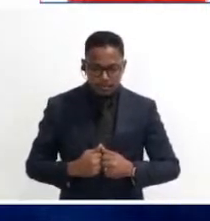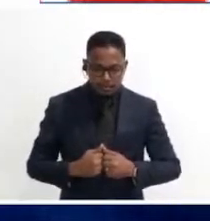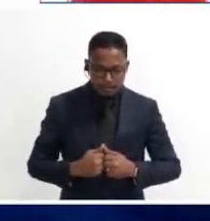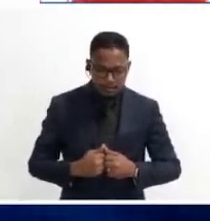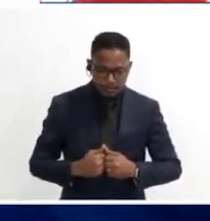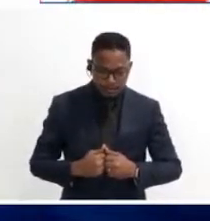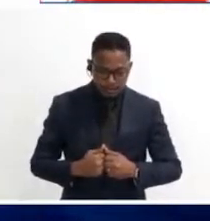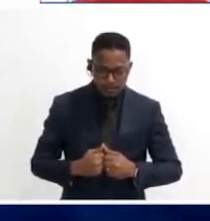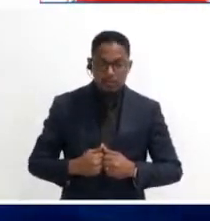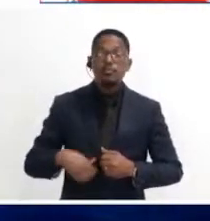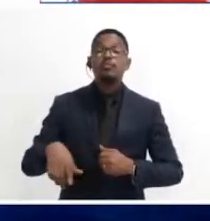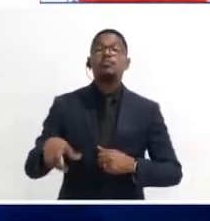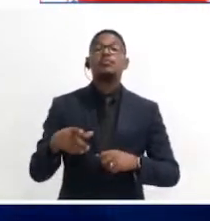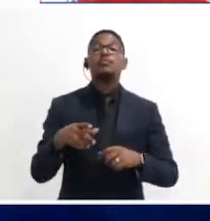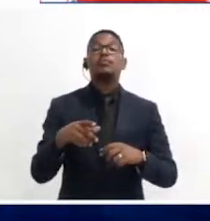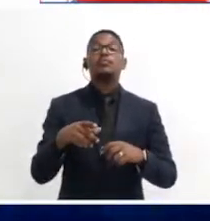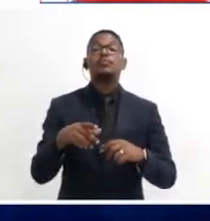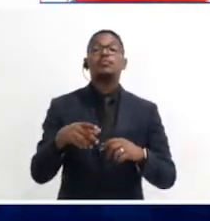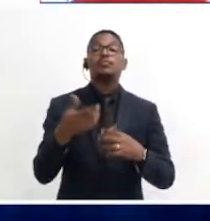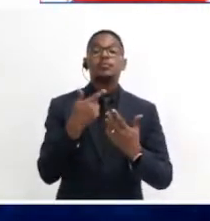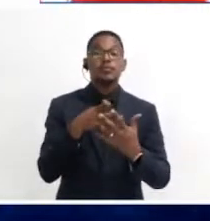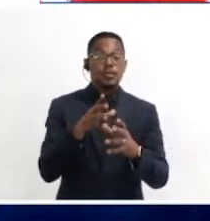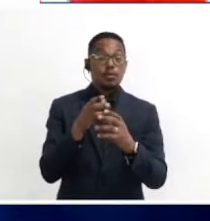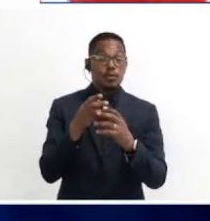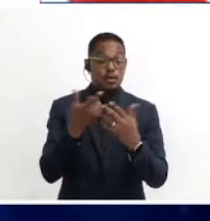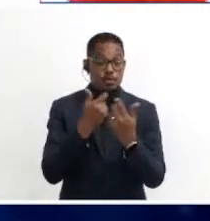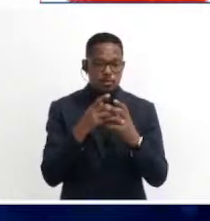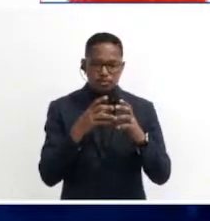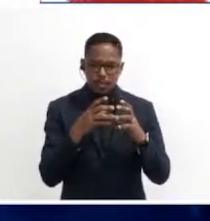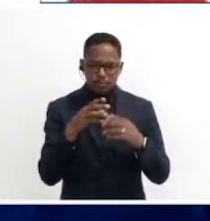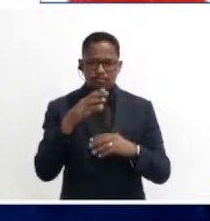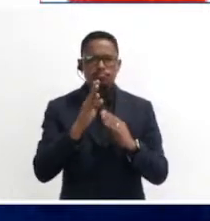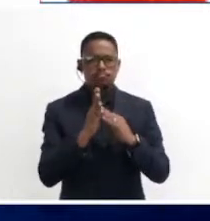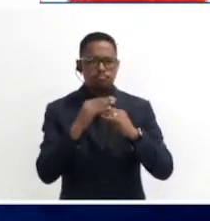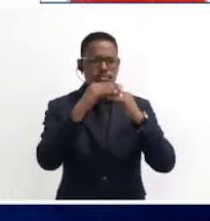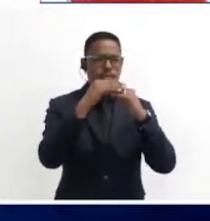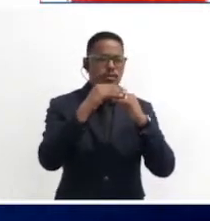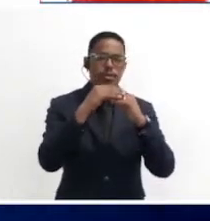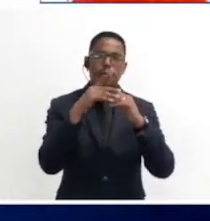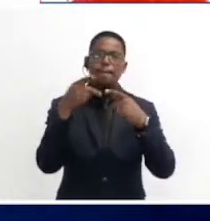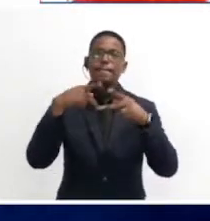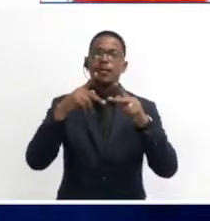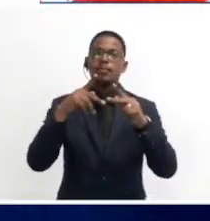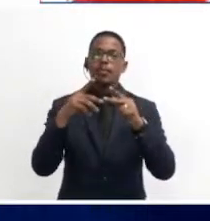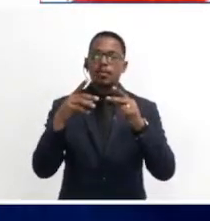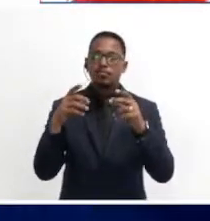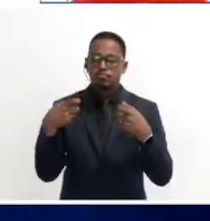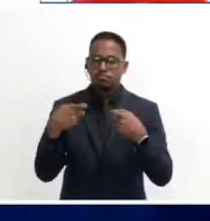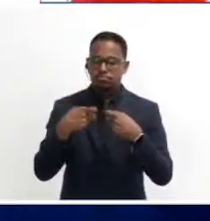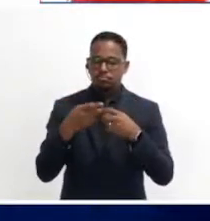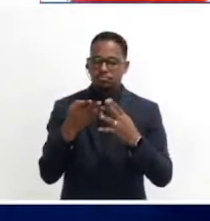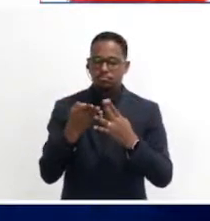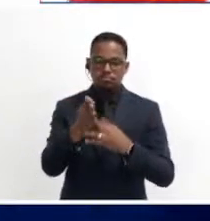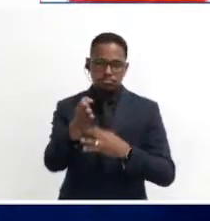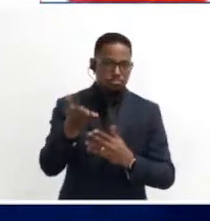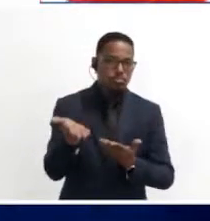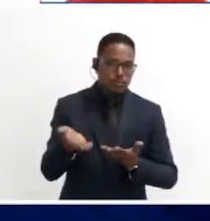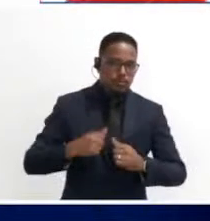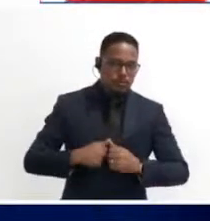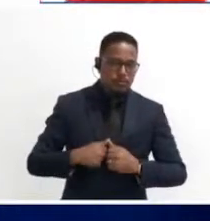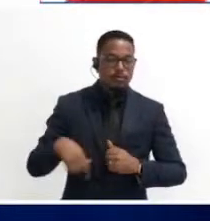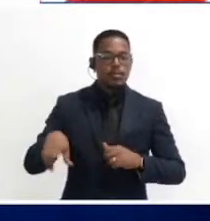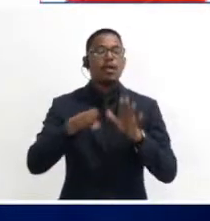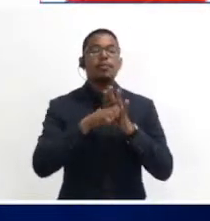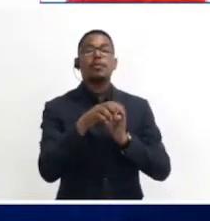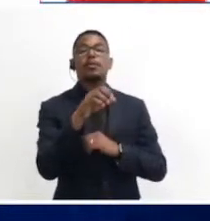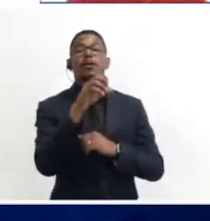conductive layers and vias. And I should mention HDI, that's on the title there, that stands for high density interconnect.